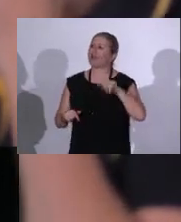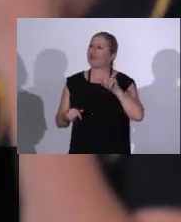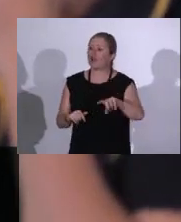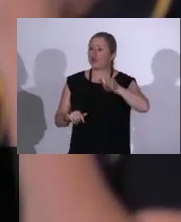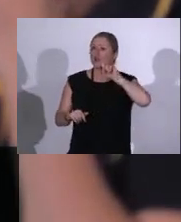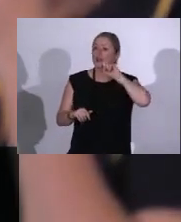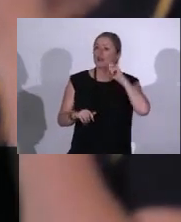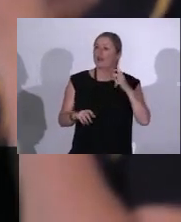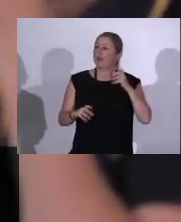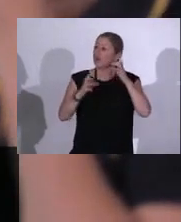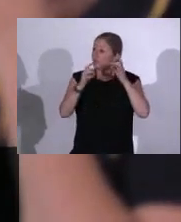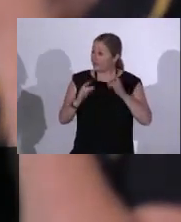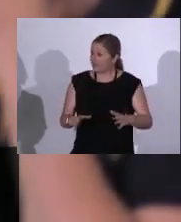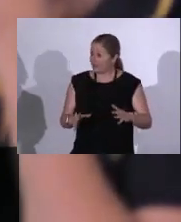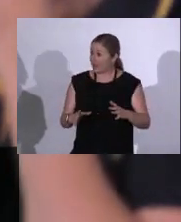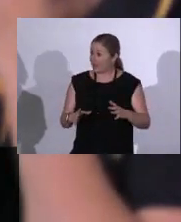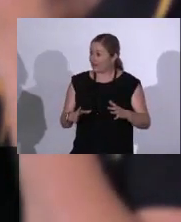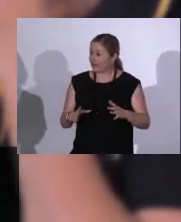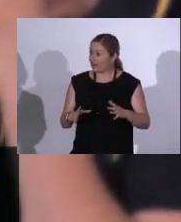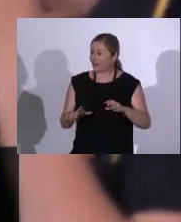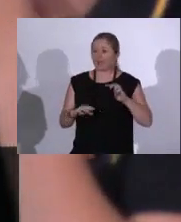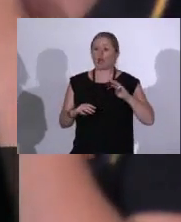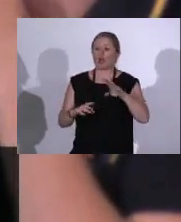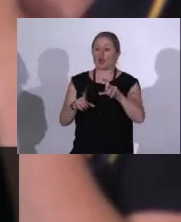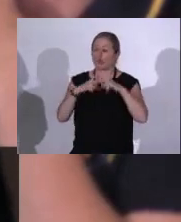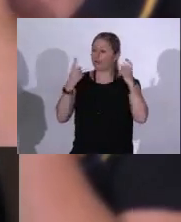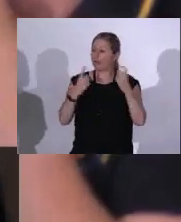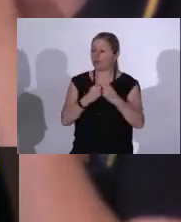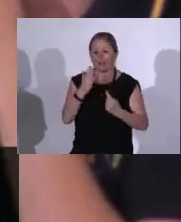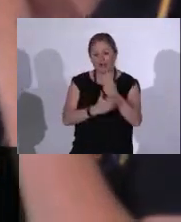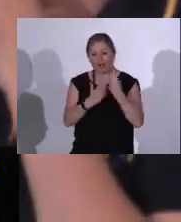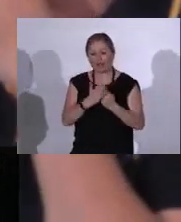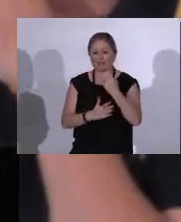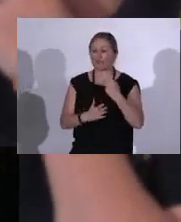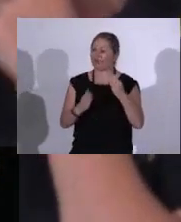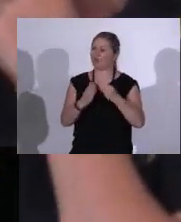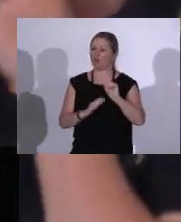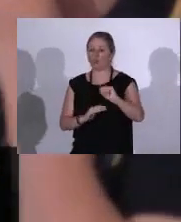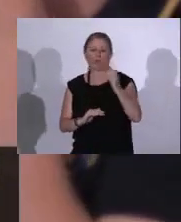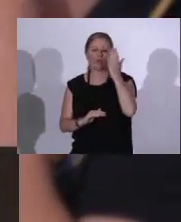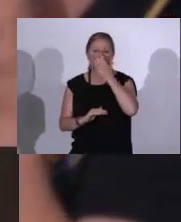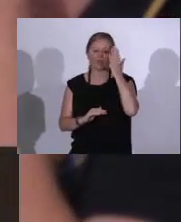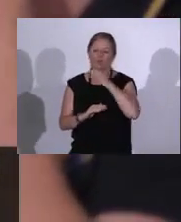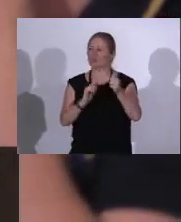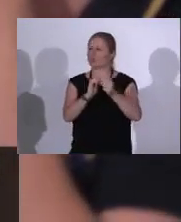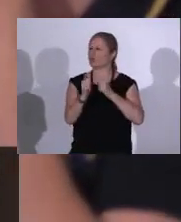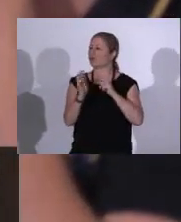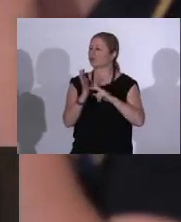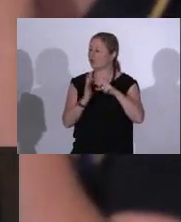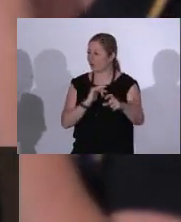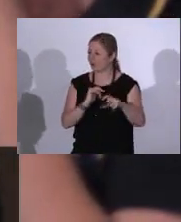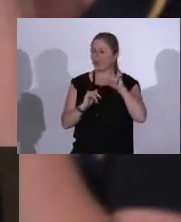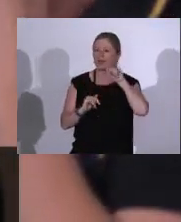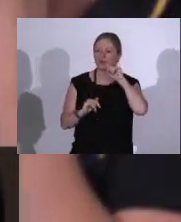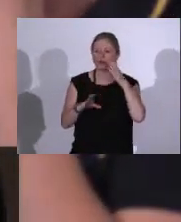just prior to the multi-class events that they take part in there with School Sports Victoria. So they'll be working with